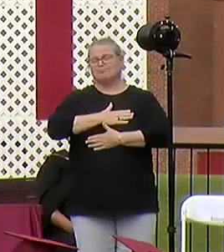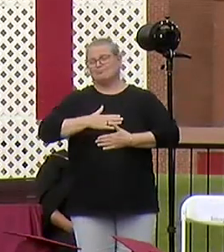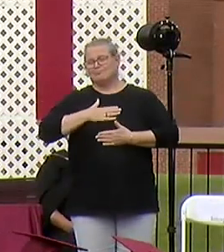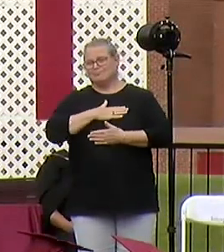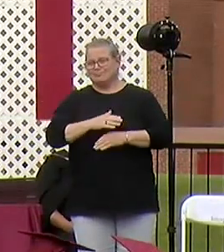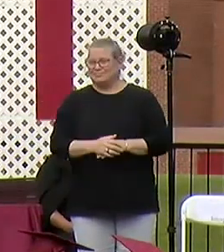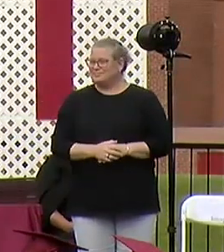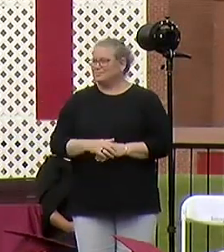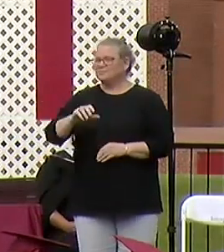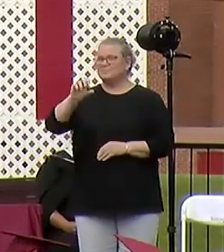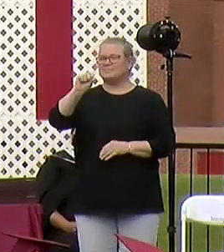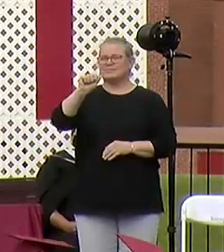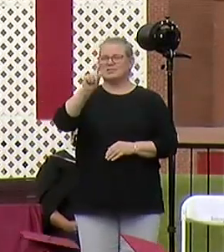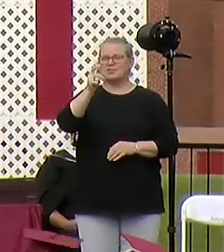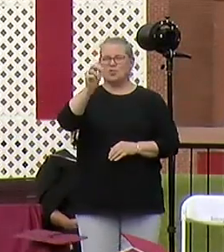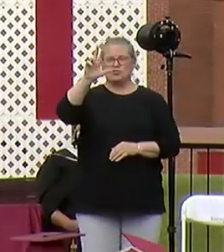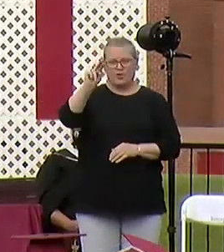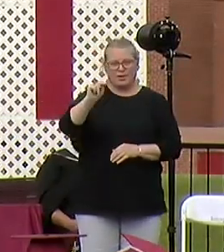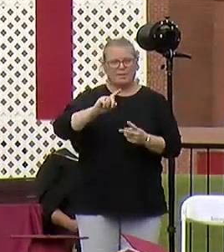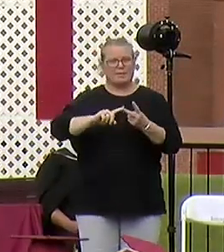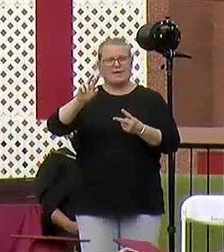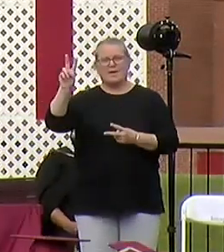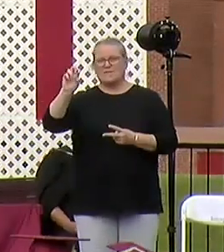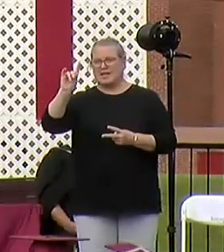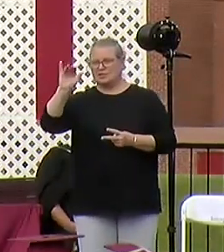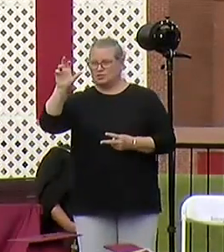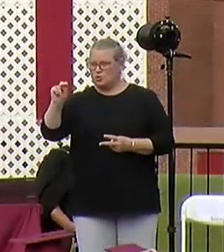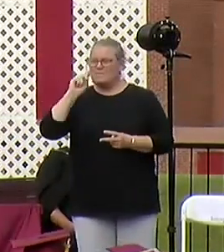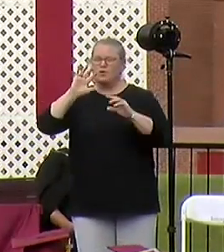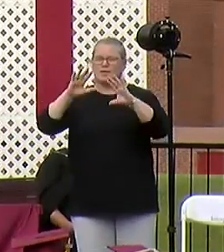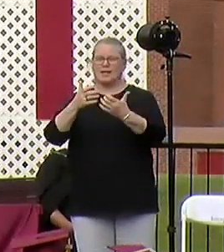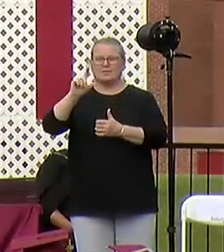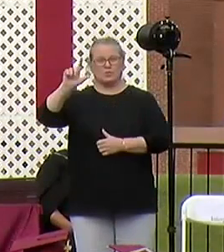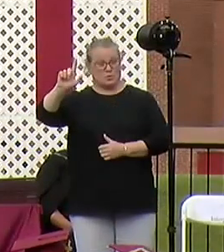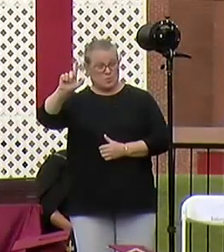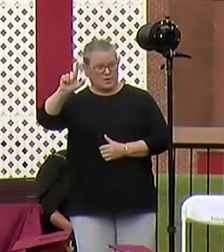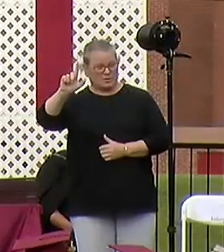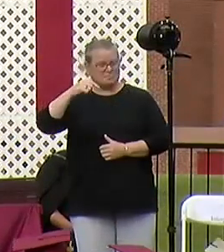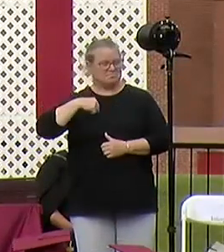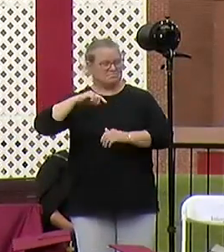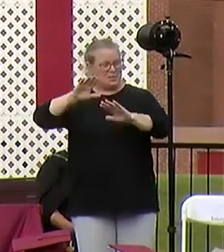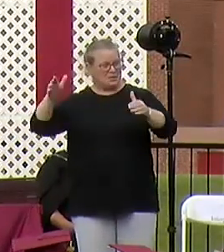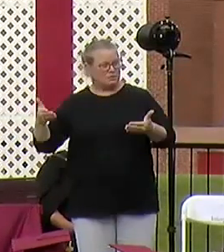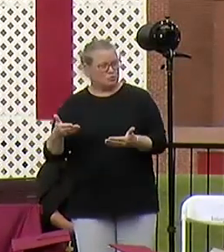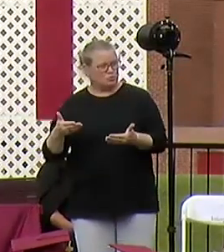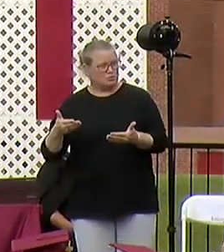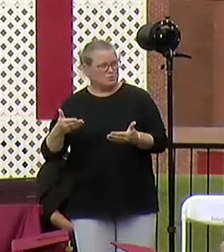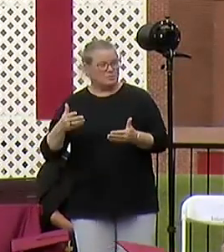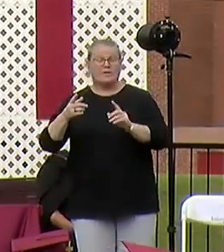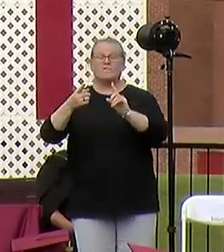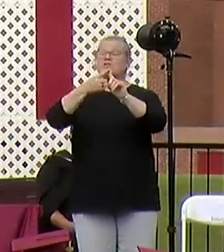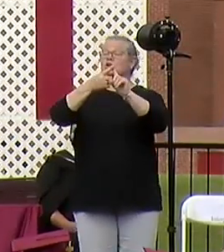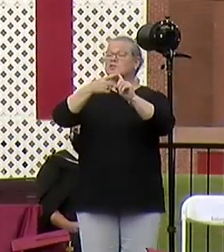the salutatorian and the valedictorian for the class of 2021, would all members of the